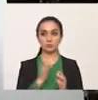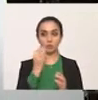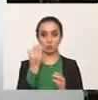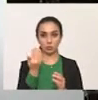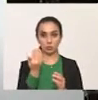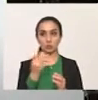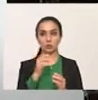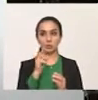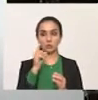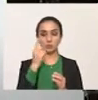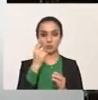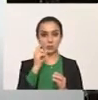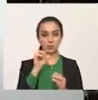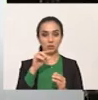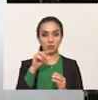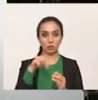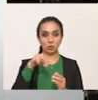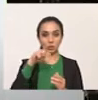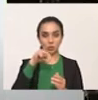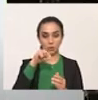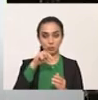Unga bir tomchi